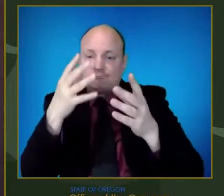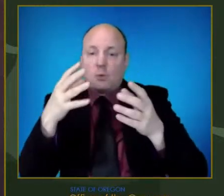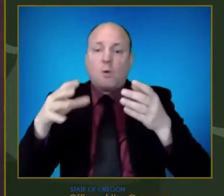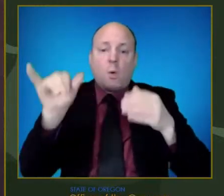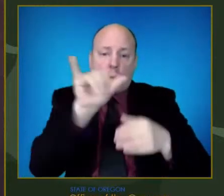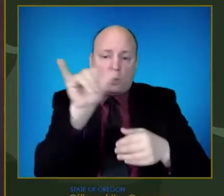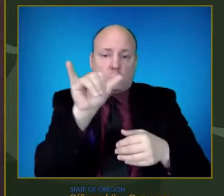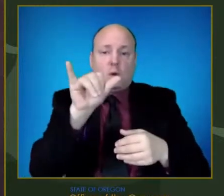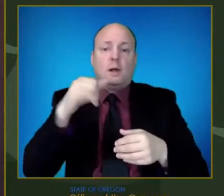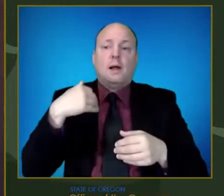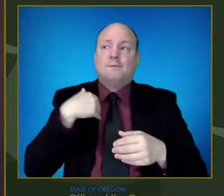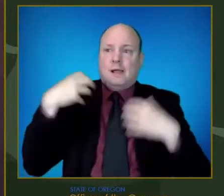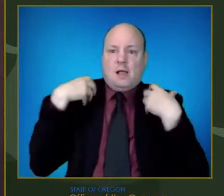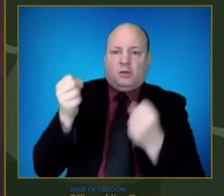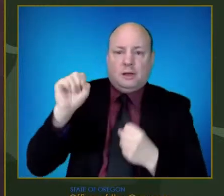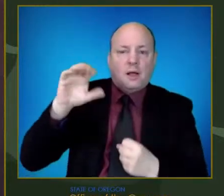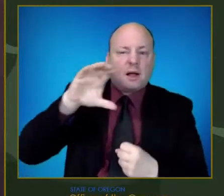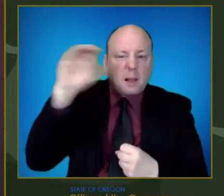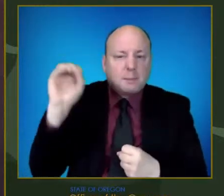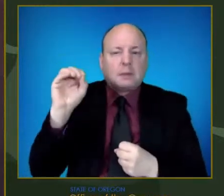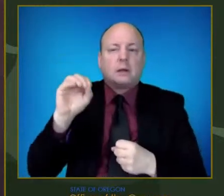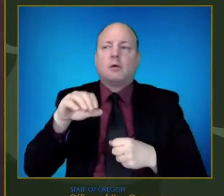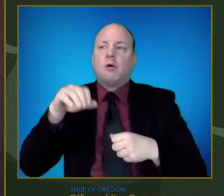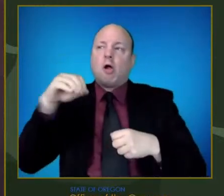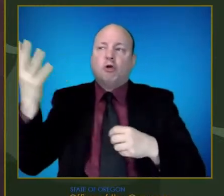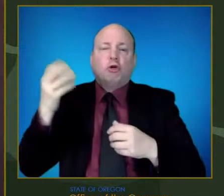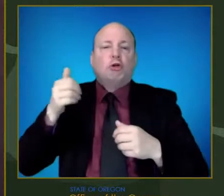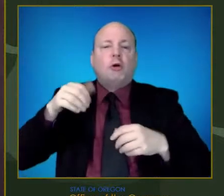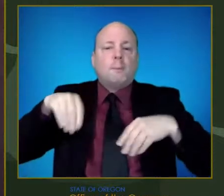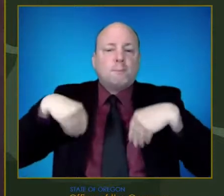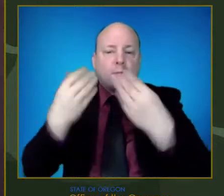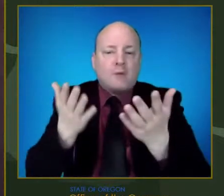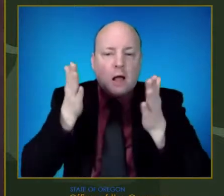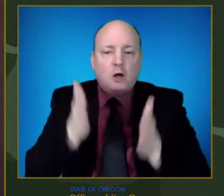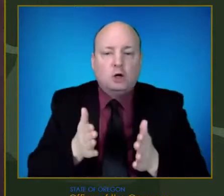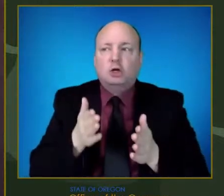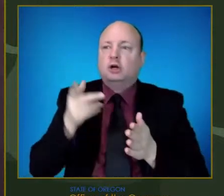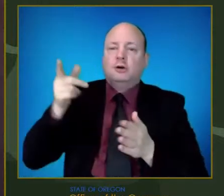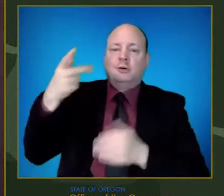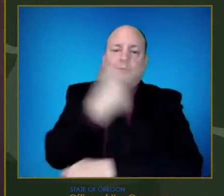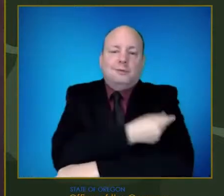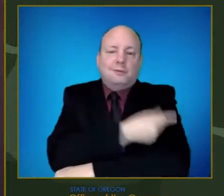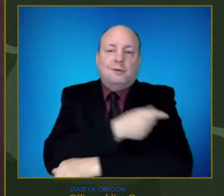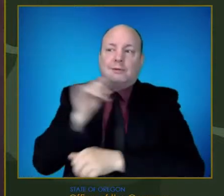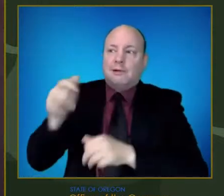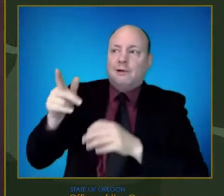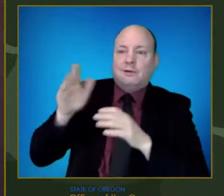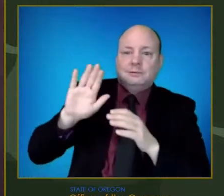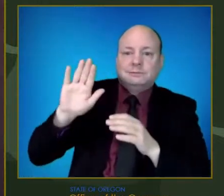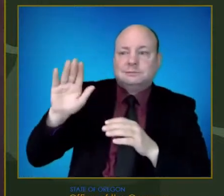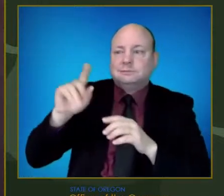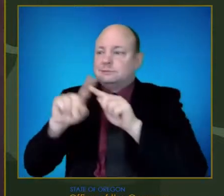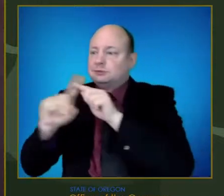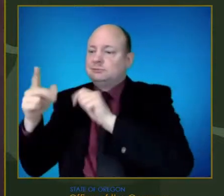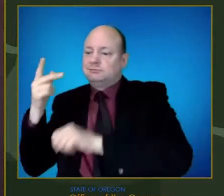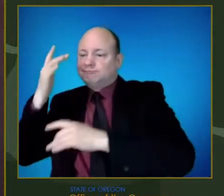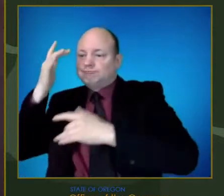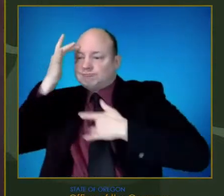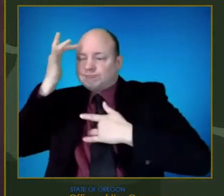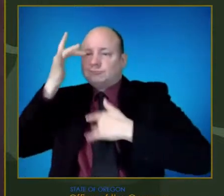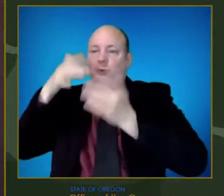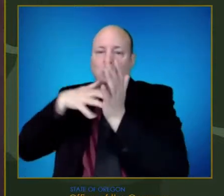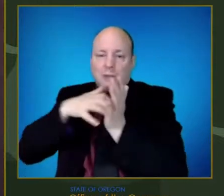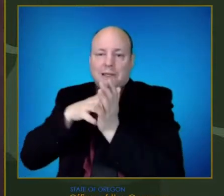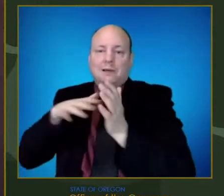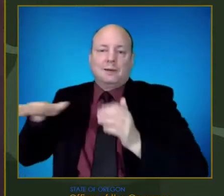to their members with underlying health conditions to share information about the importance of vaccinations and how to